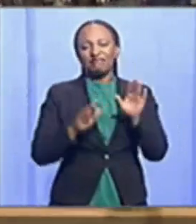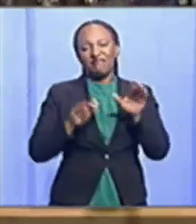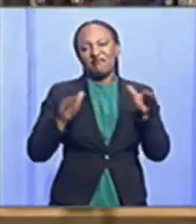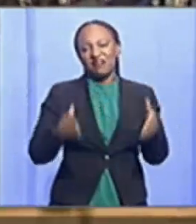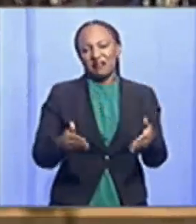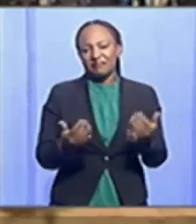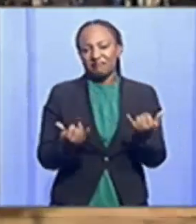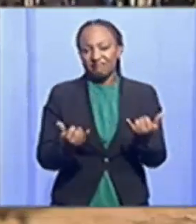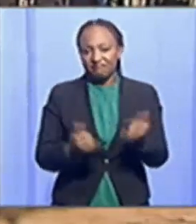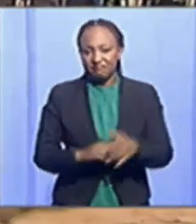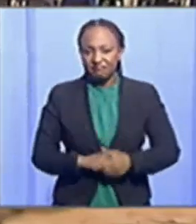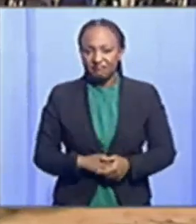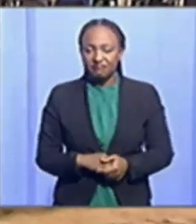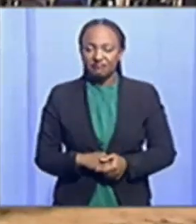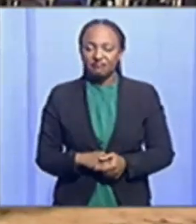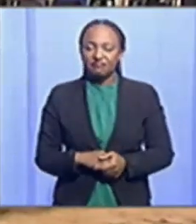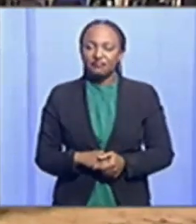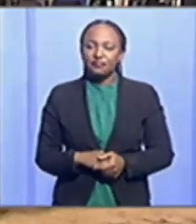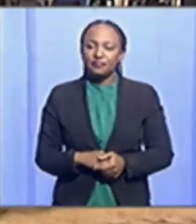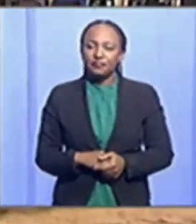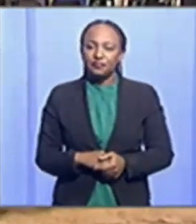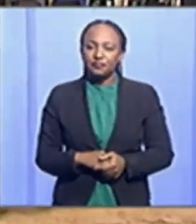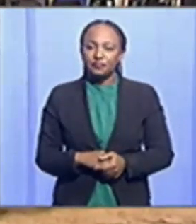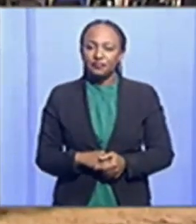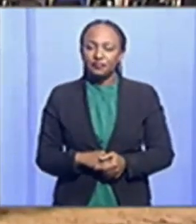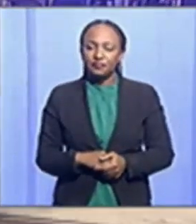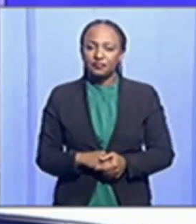Nyoni wa dikgang tsa SABC ga Mokgokong